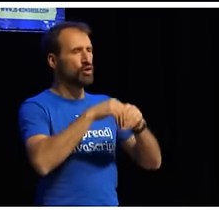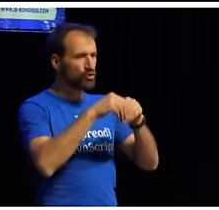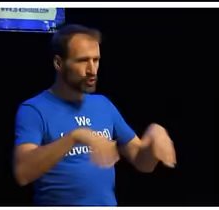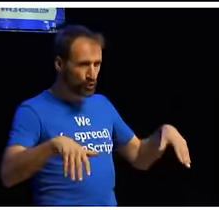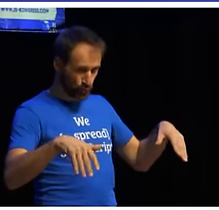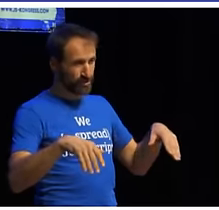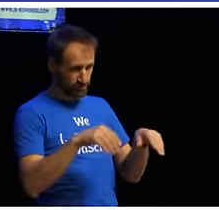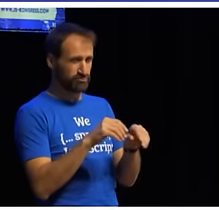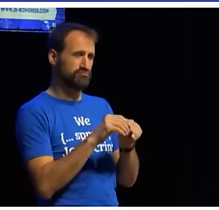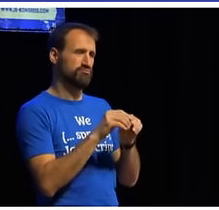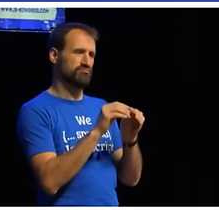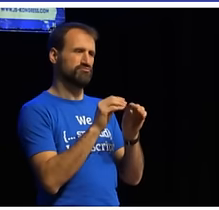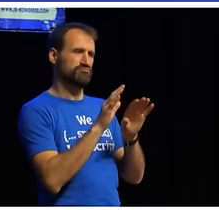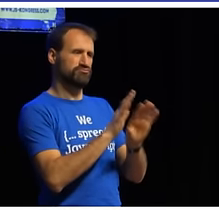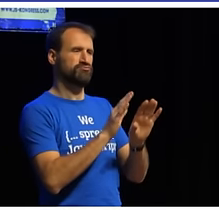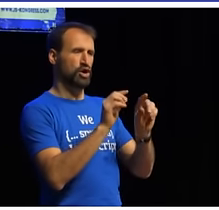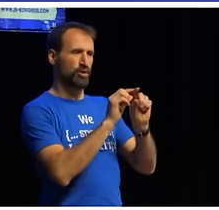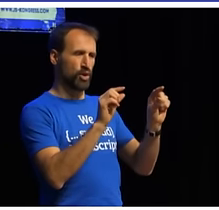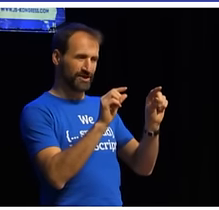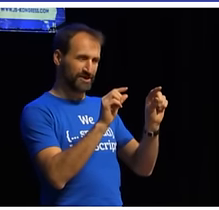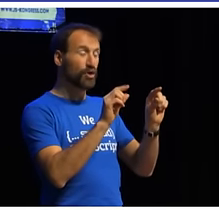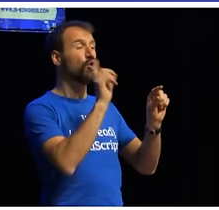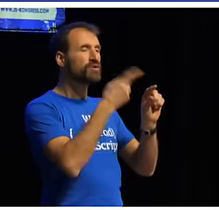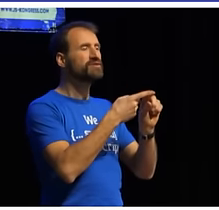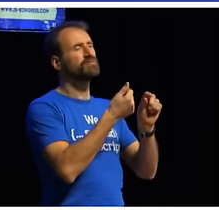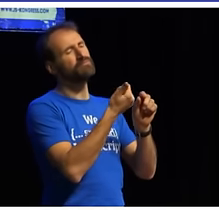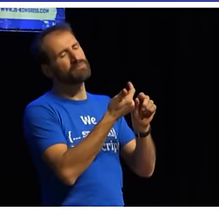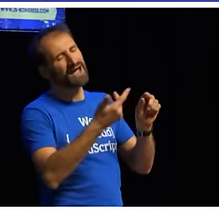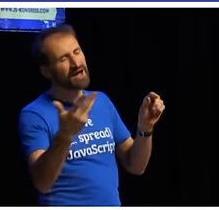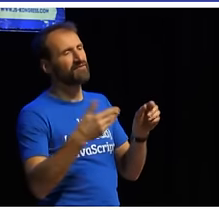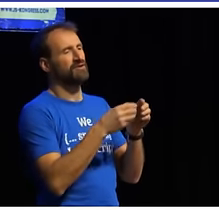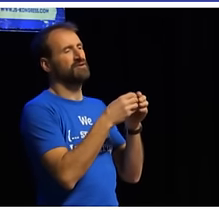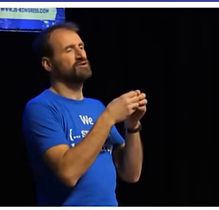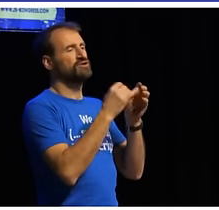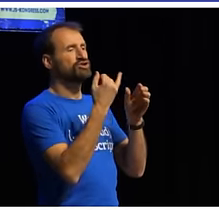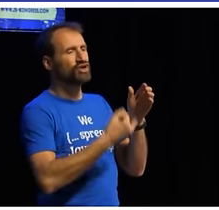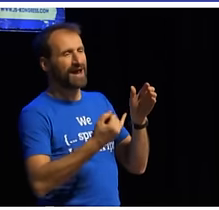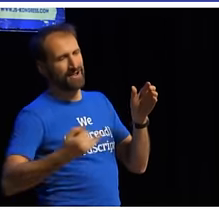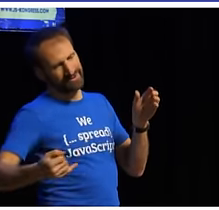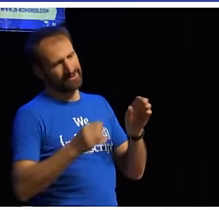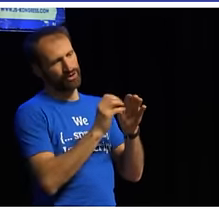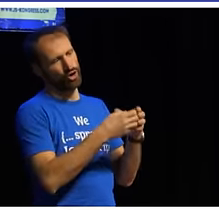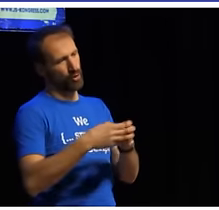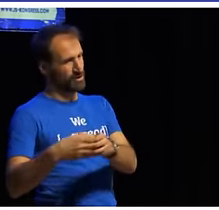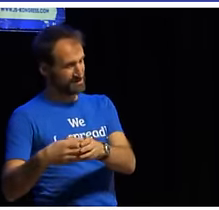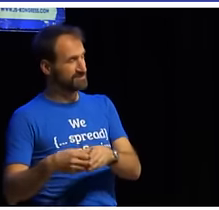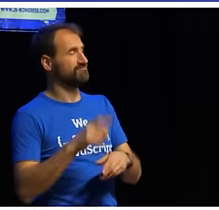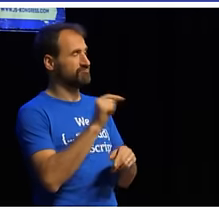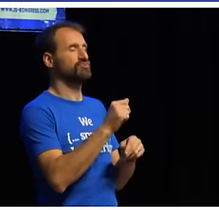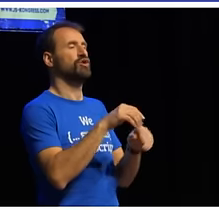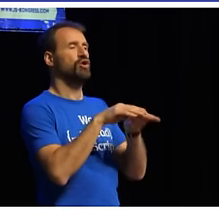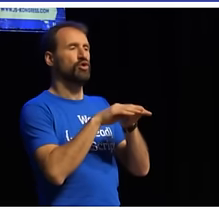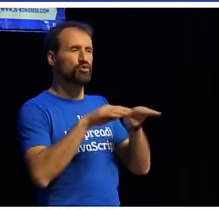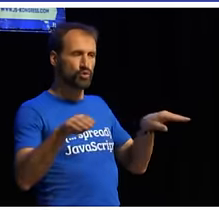that displays your application. So in this example, I have an application root component, and